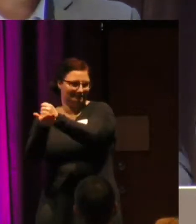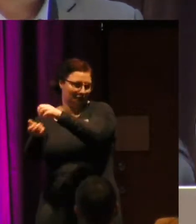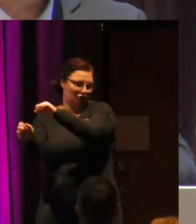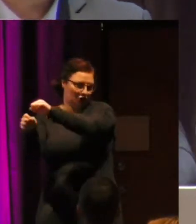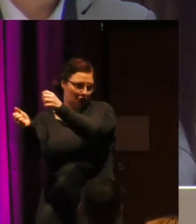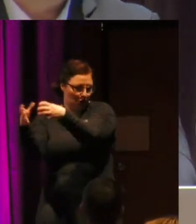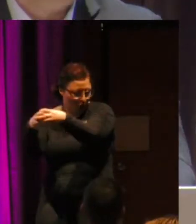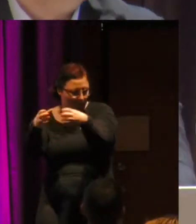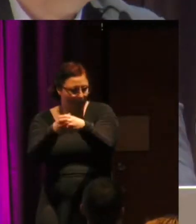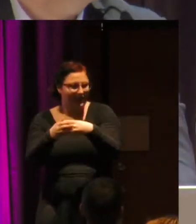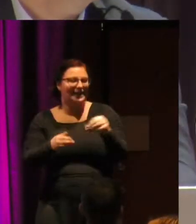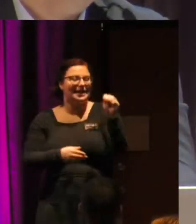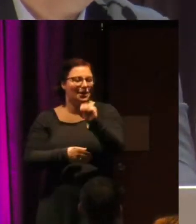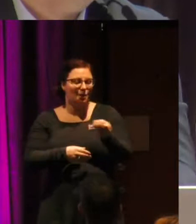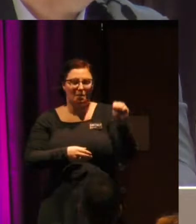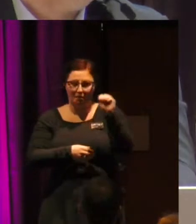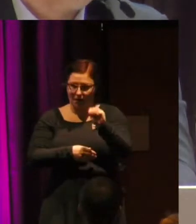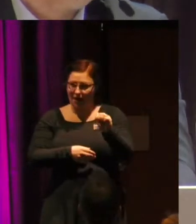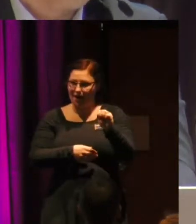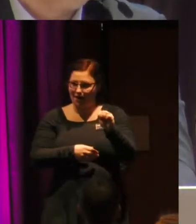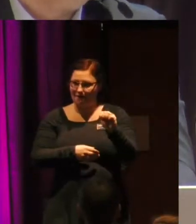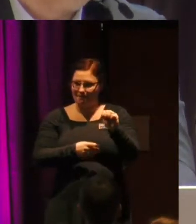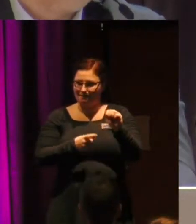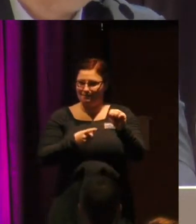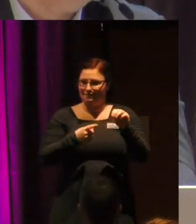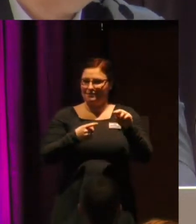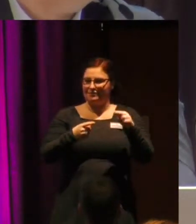know, commitment. I mean, like,